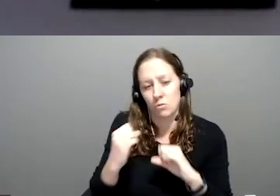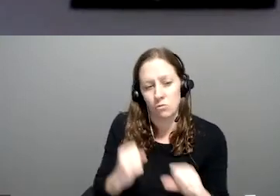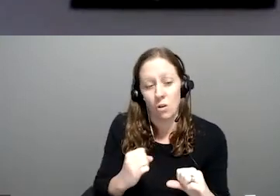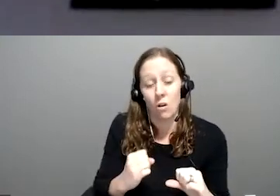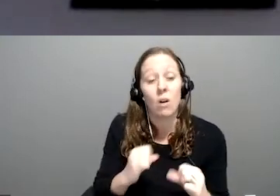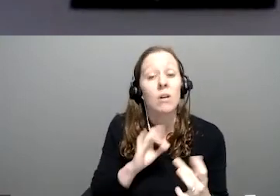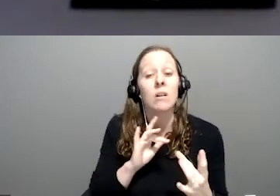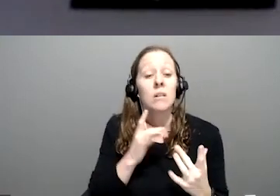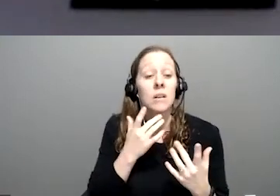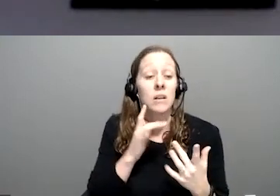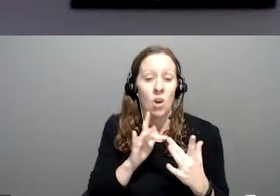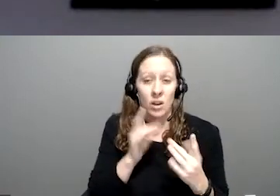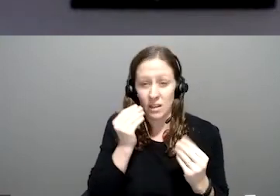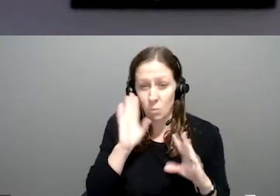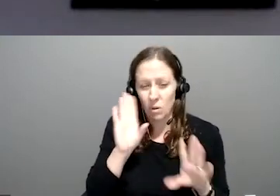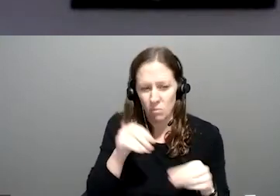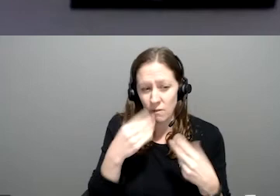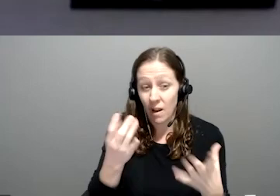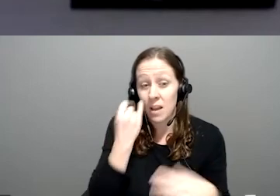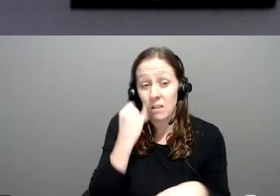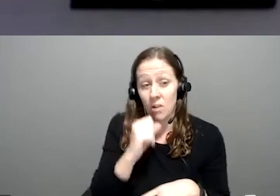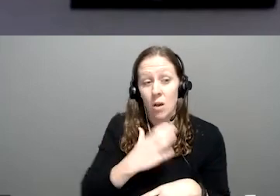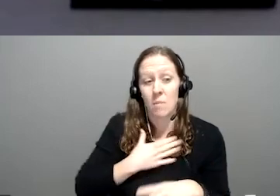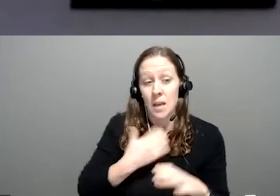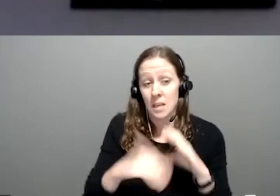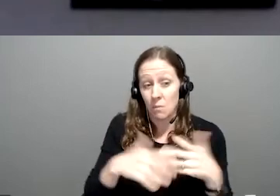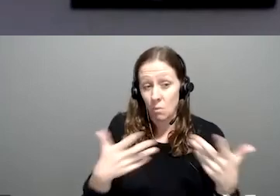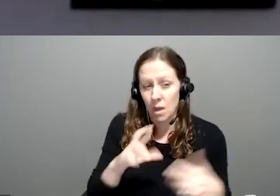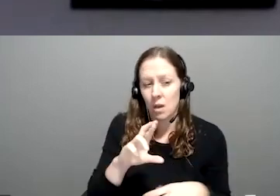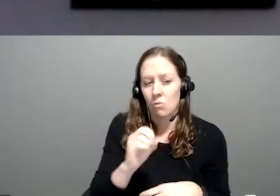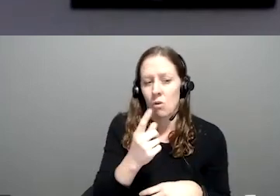think will be provided, but if not, it's just